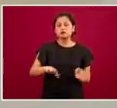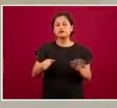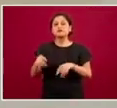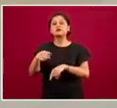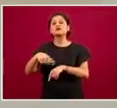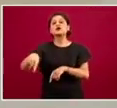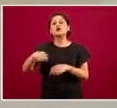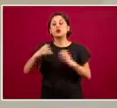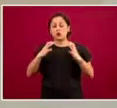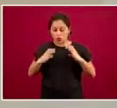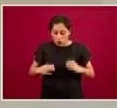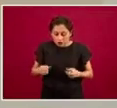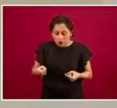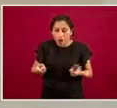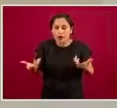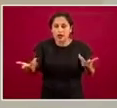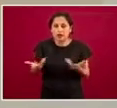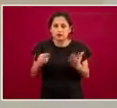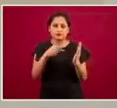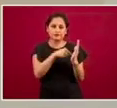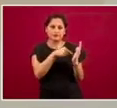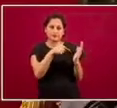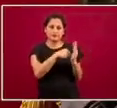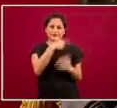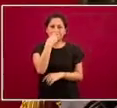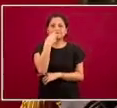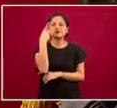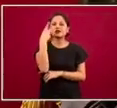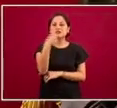guidelines for handling